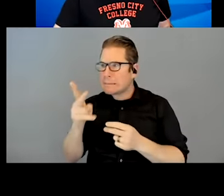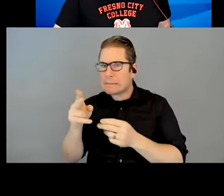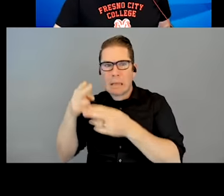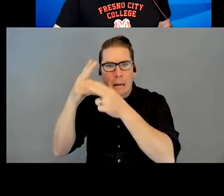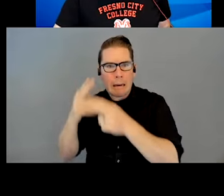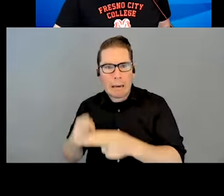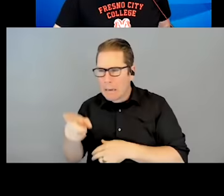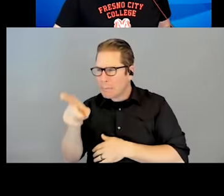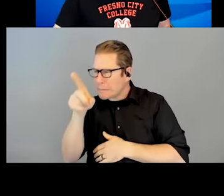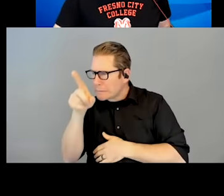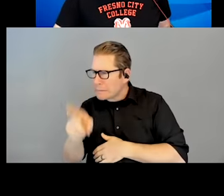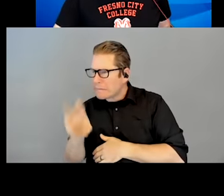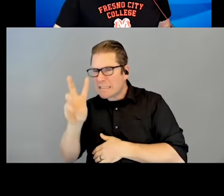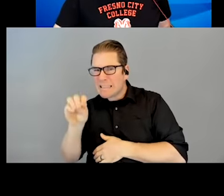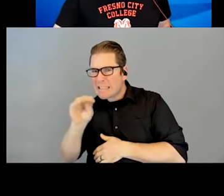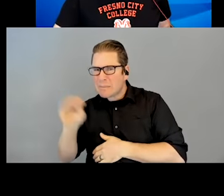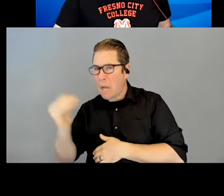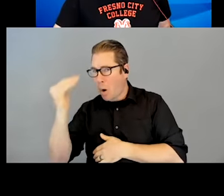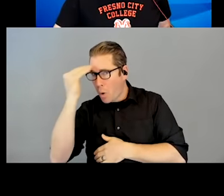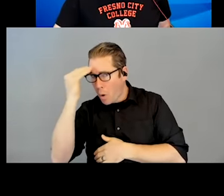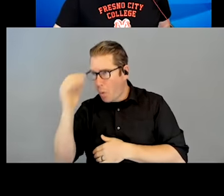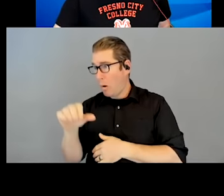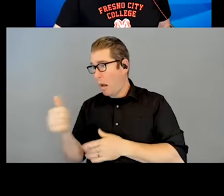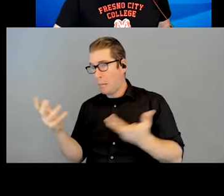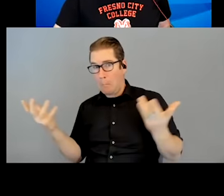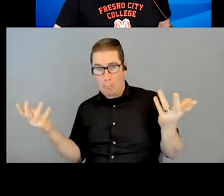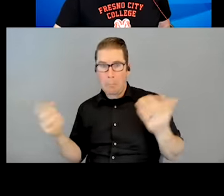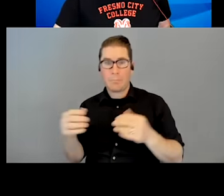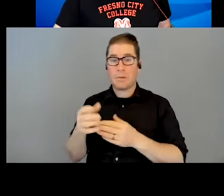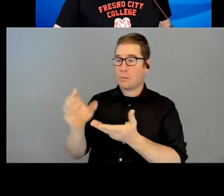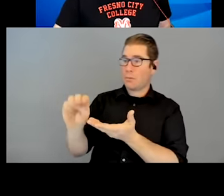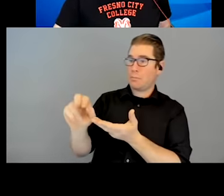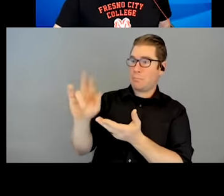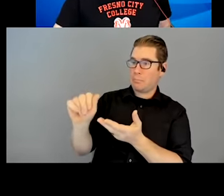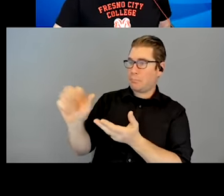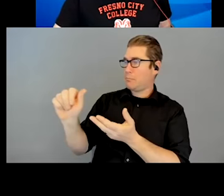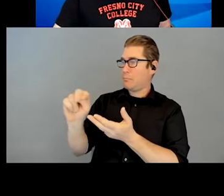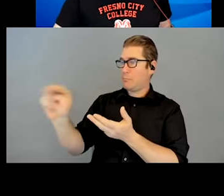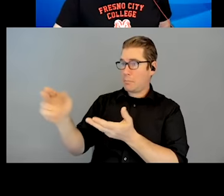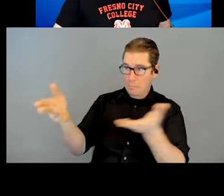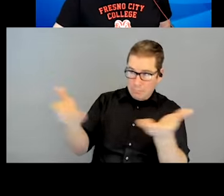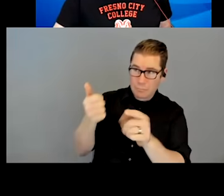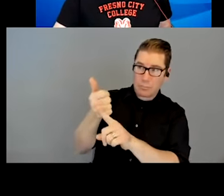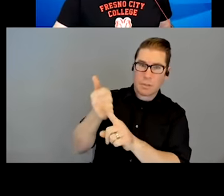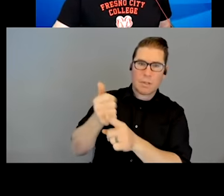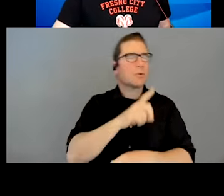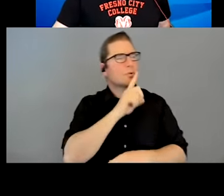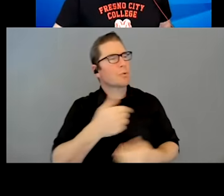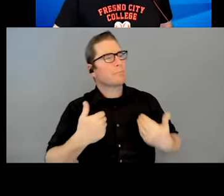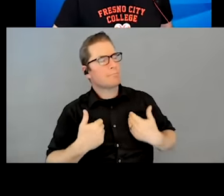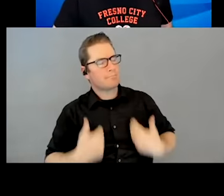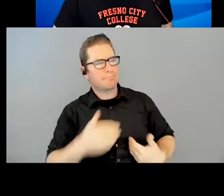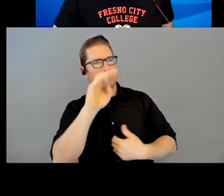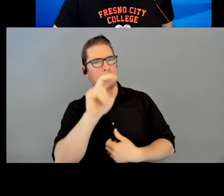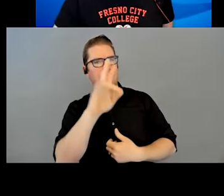about 60% of you. So Marianne, you want to introduce yourself first? Sure. I'm Marianne Valentino